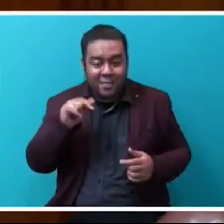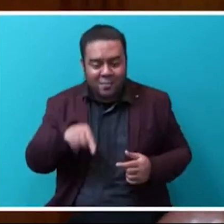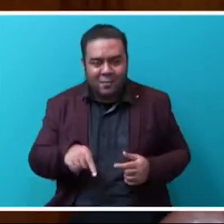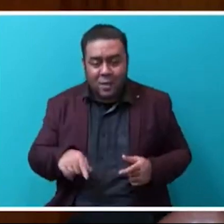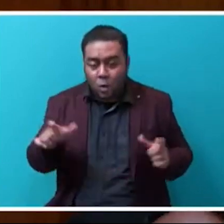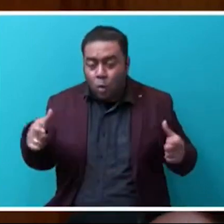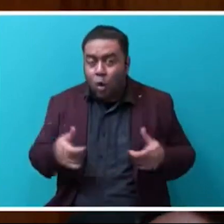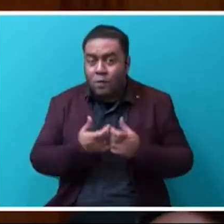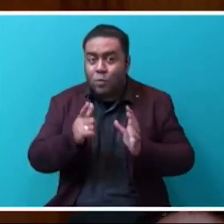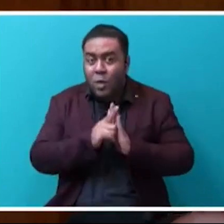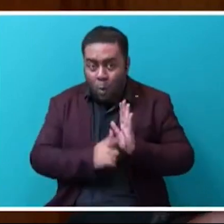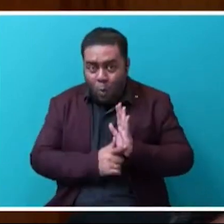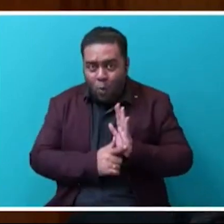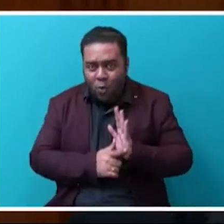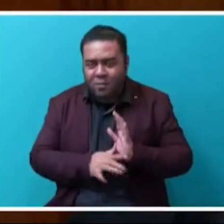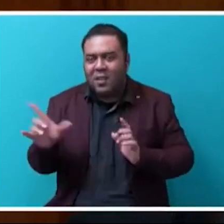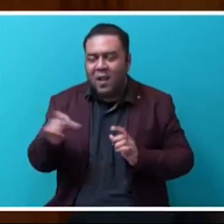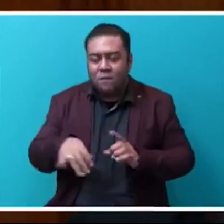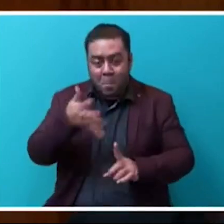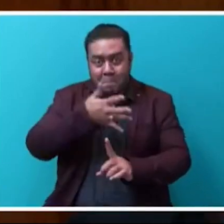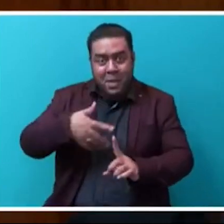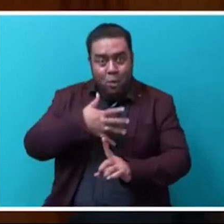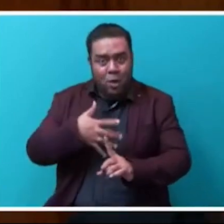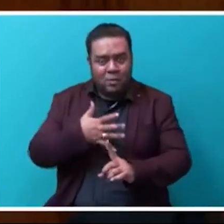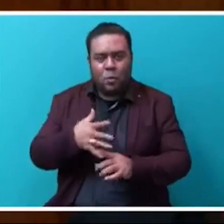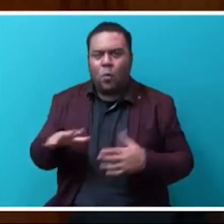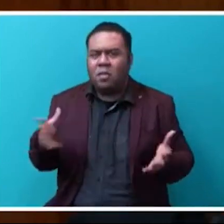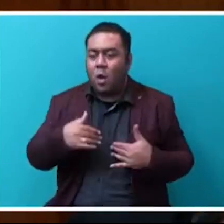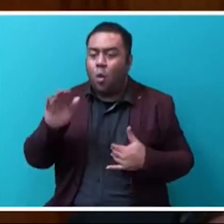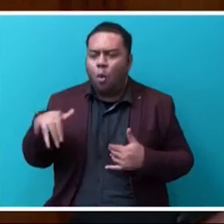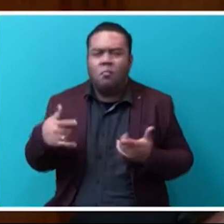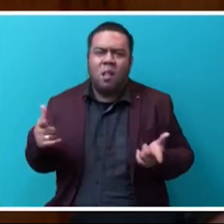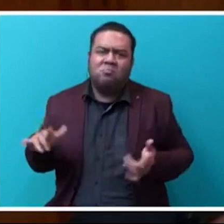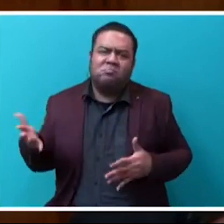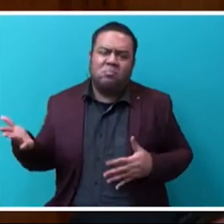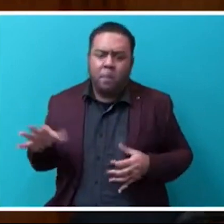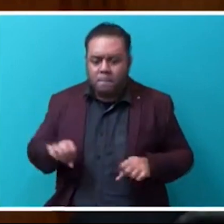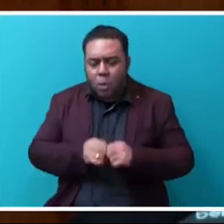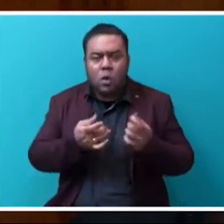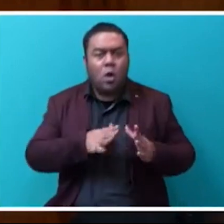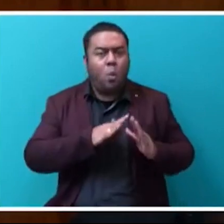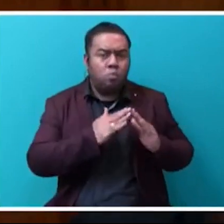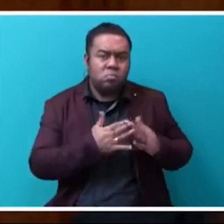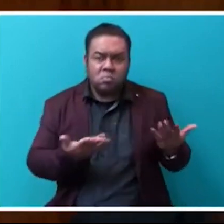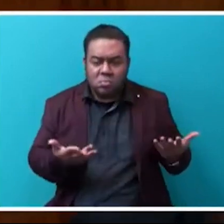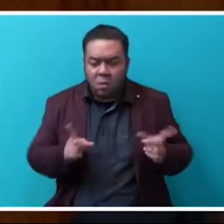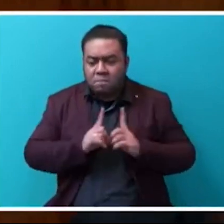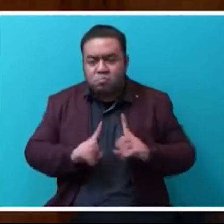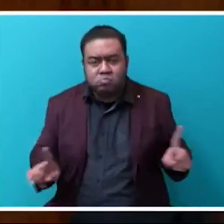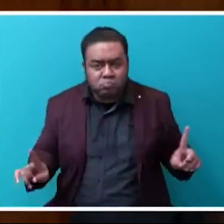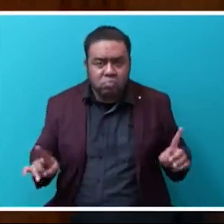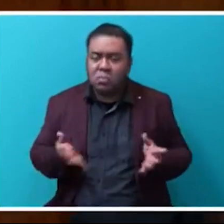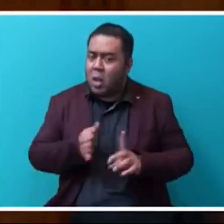in conflict with the law come from backgrounds where they are homeless, broken homes, or have been neglected